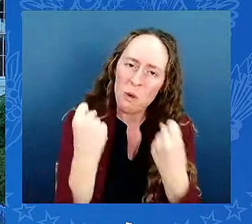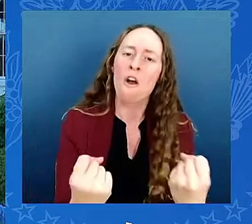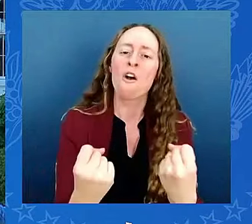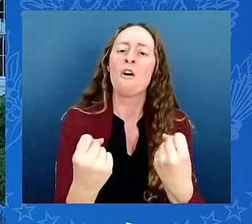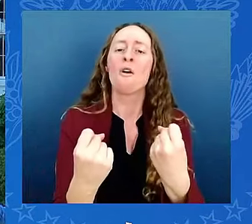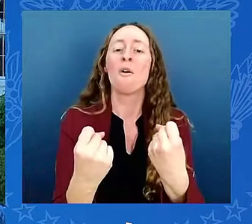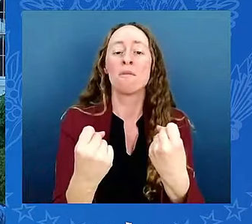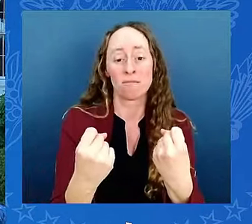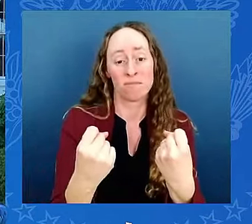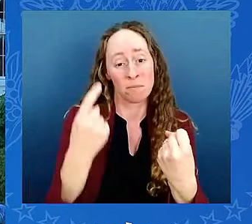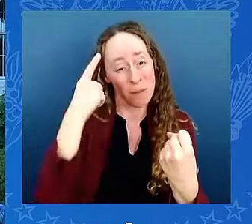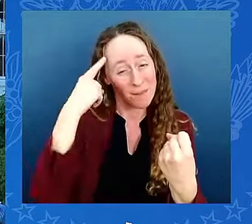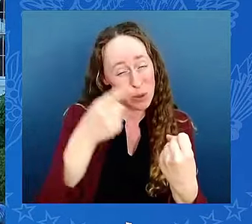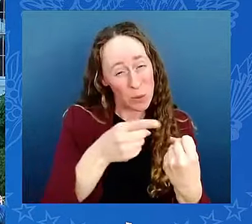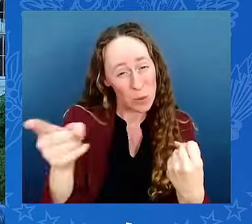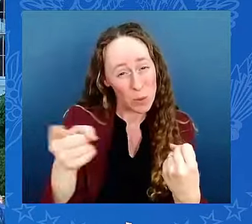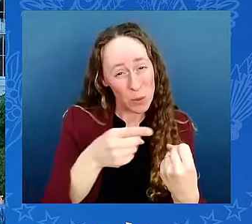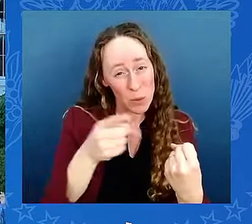were 30 years ago.